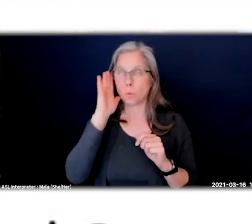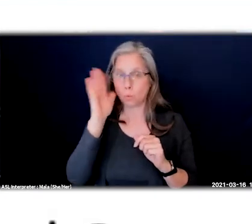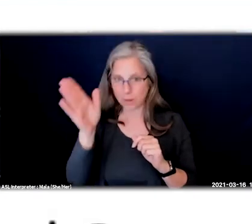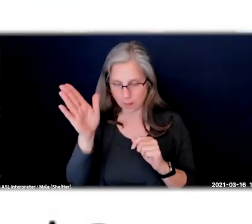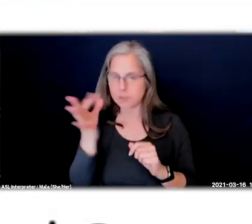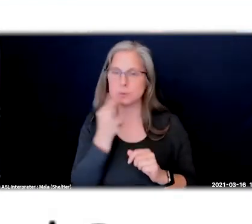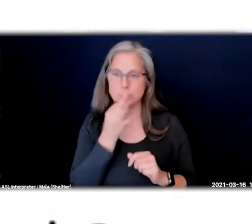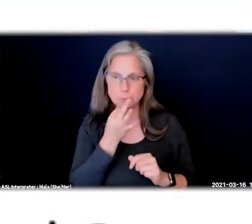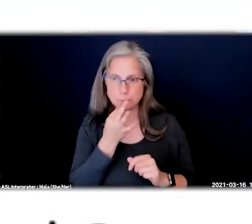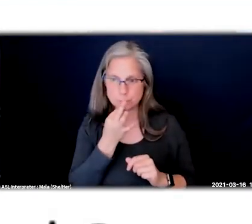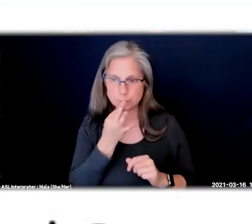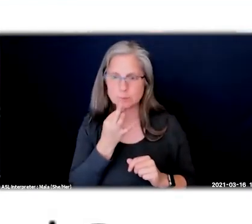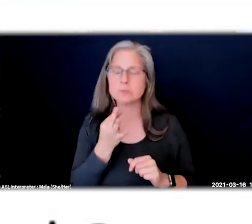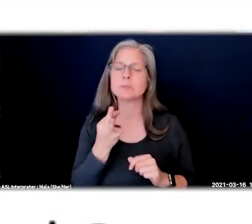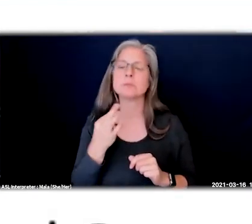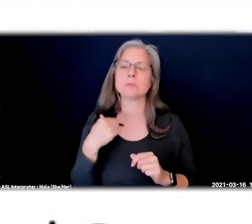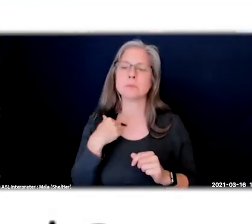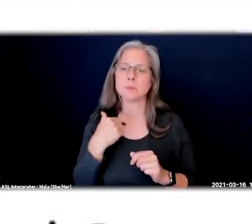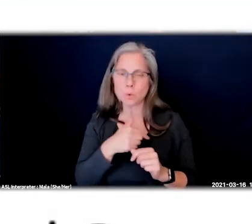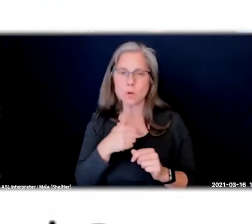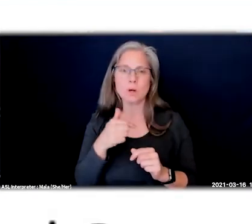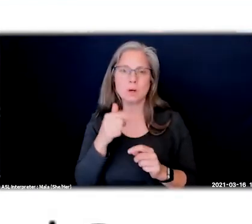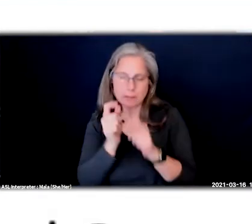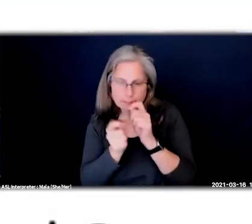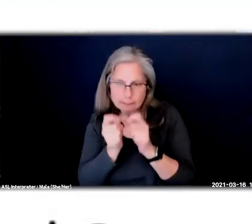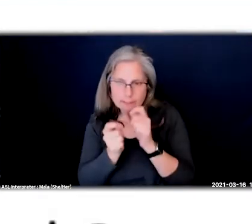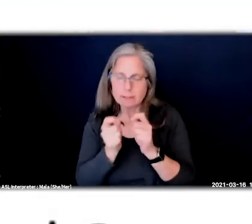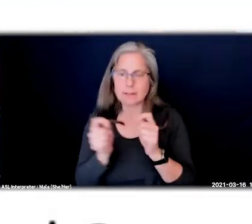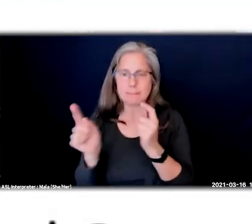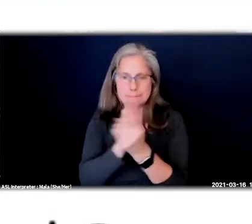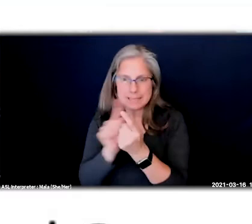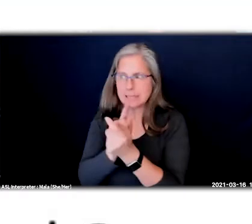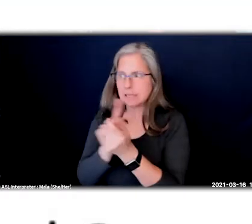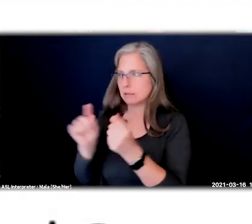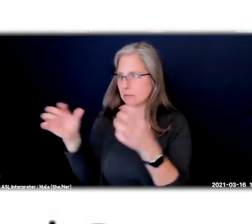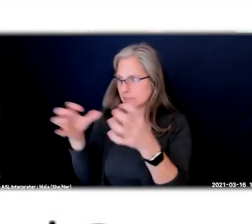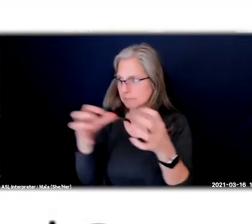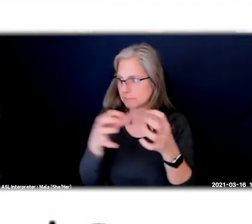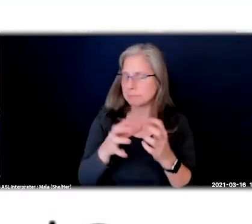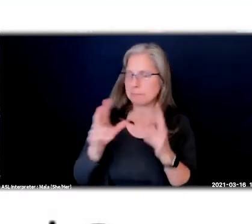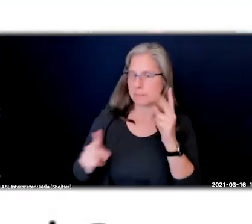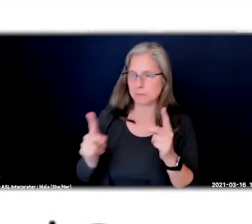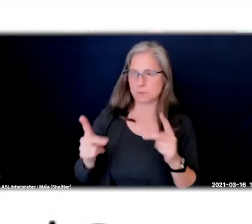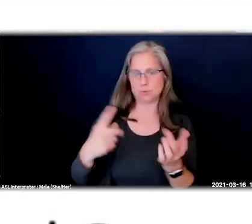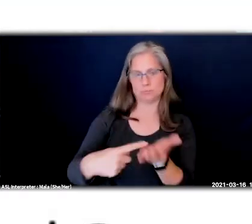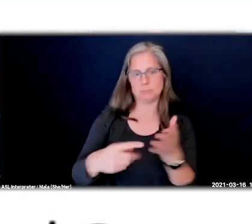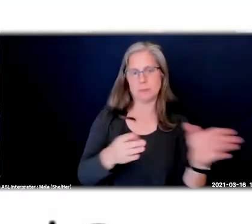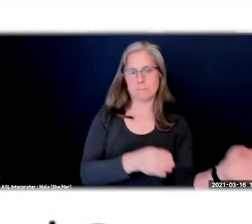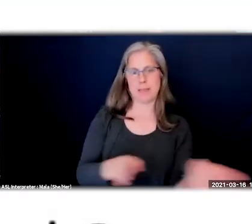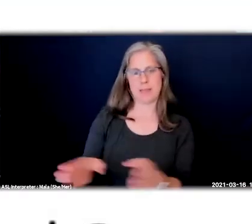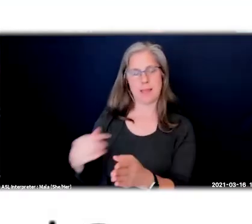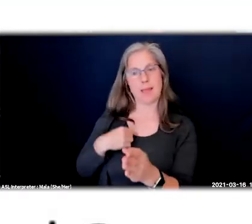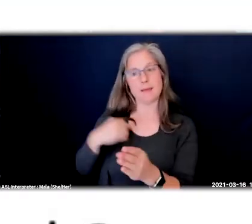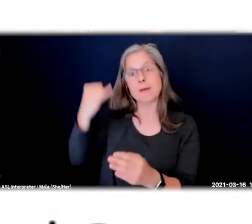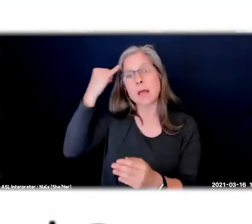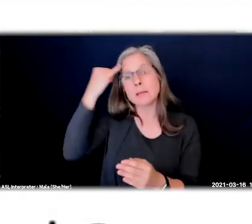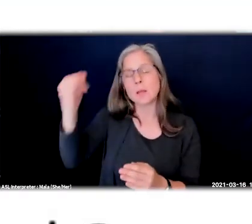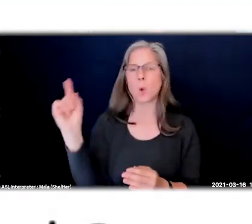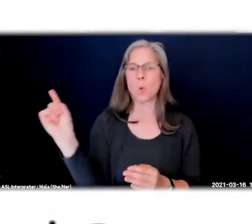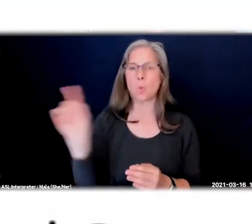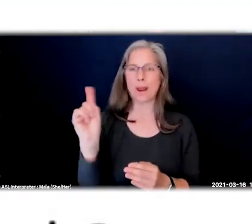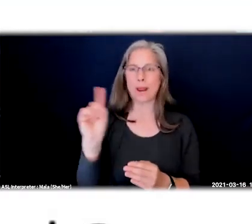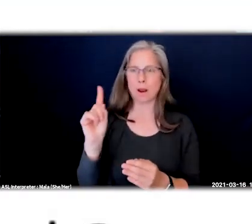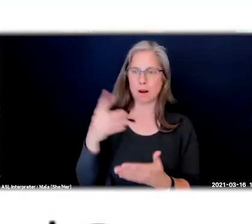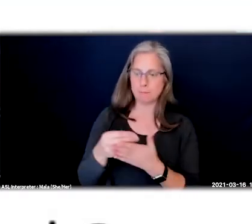very soon. We're making the budgets, we're meeting with people to discuss the plan, so we have an idea of where to place the